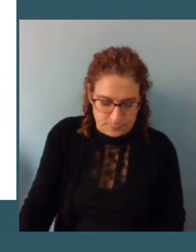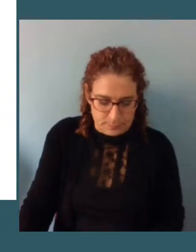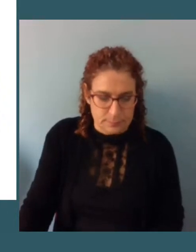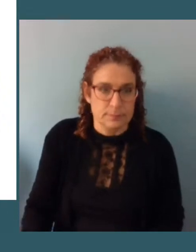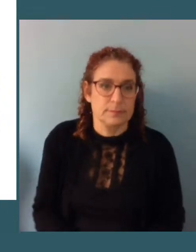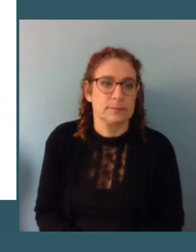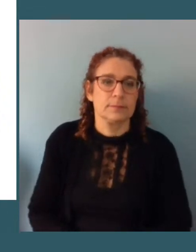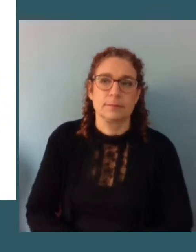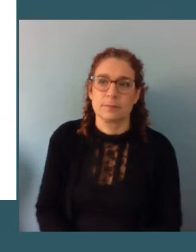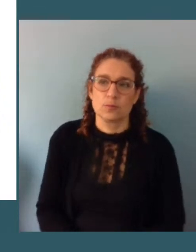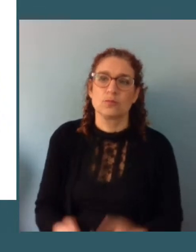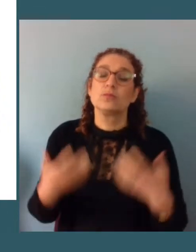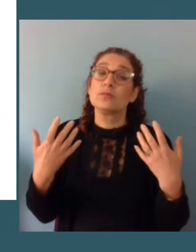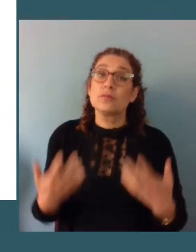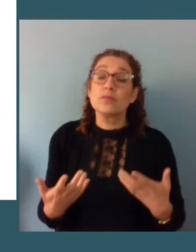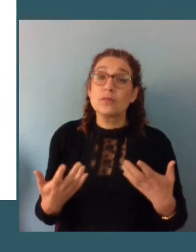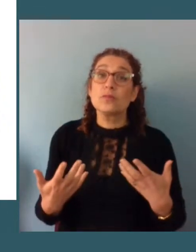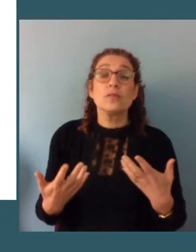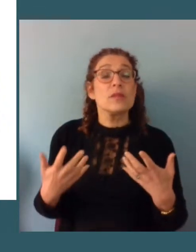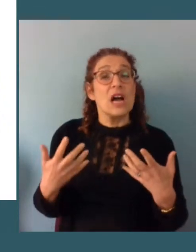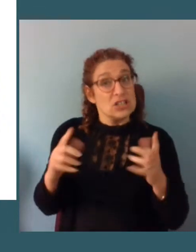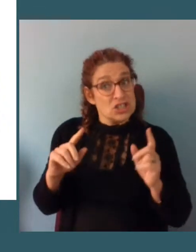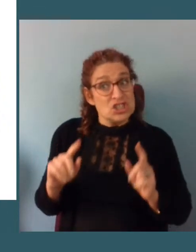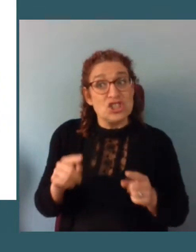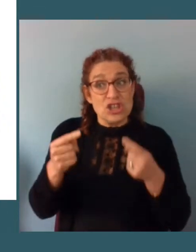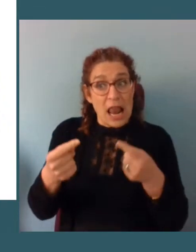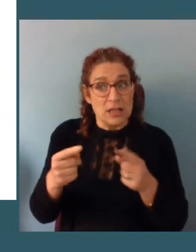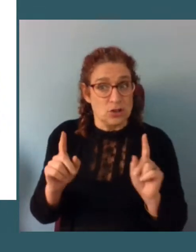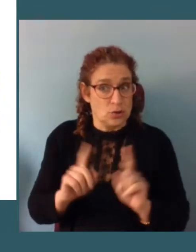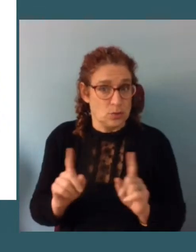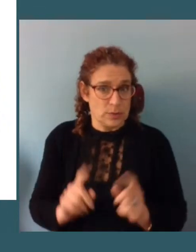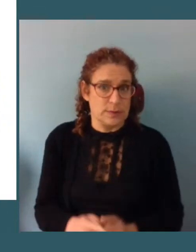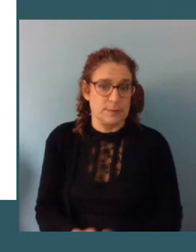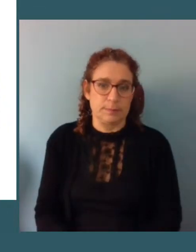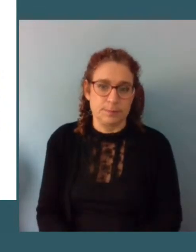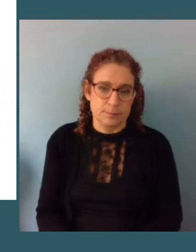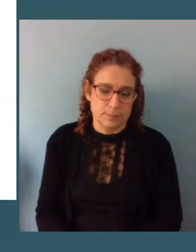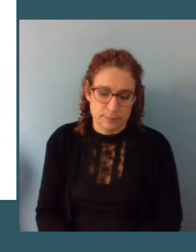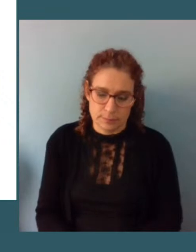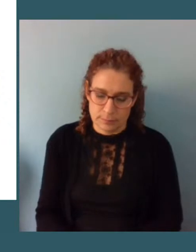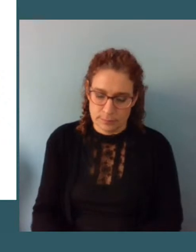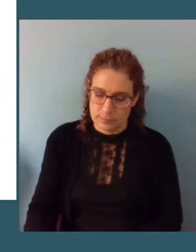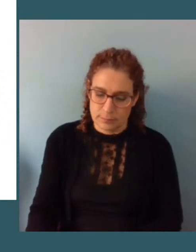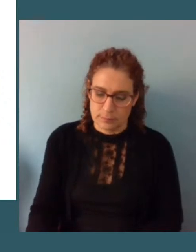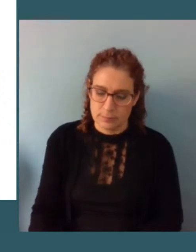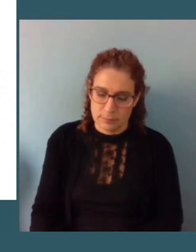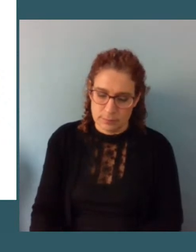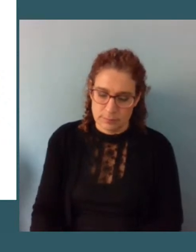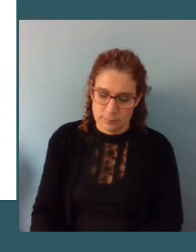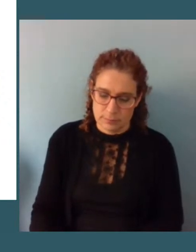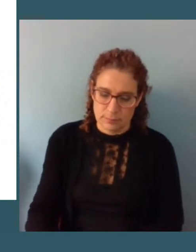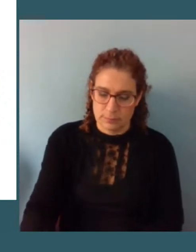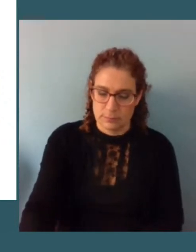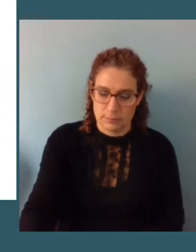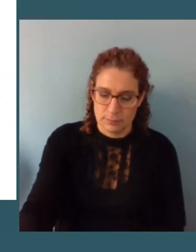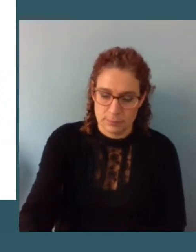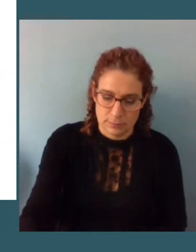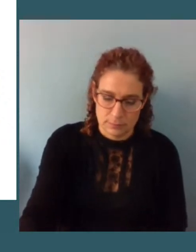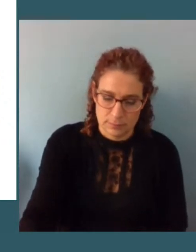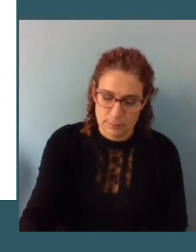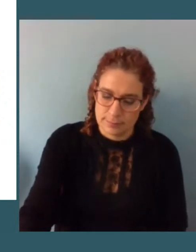So what are the challenges? So again, there was another paper produced earlier this